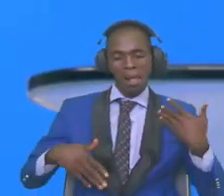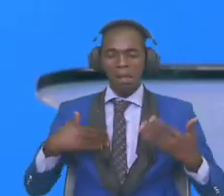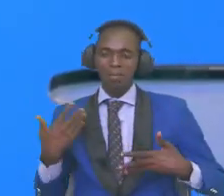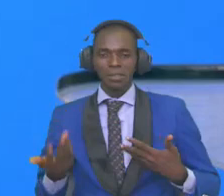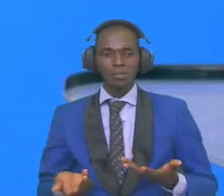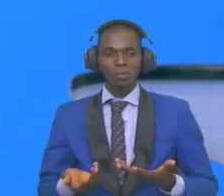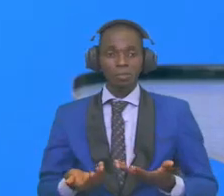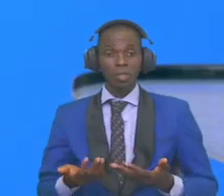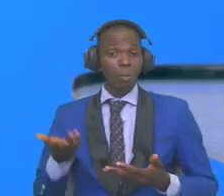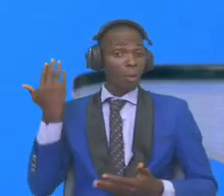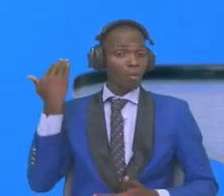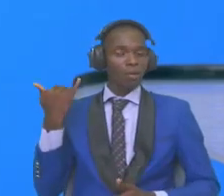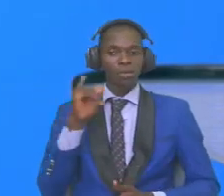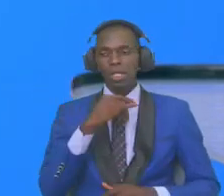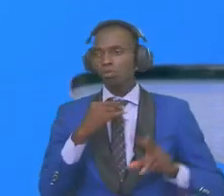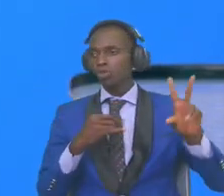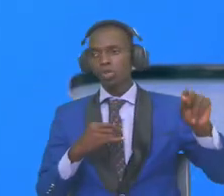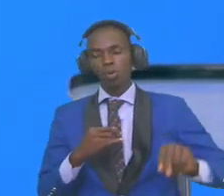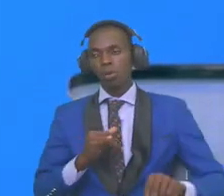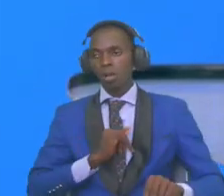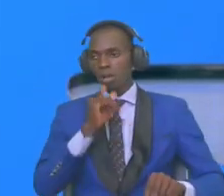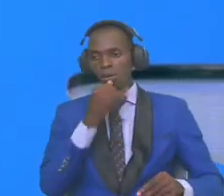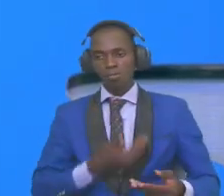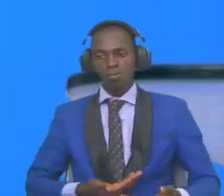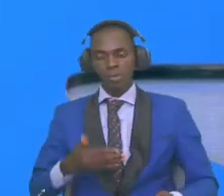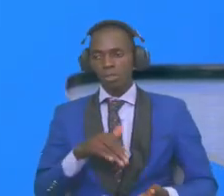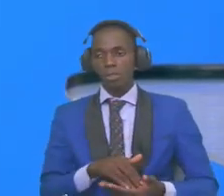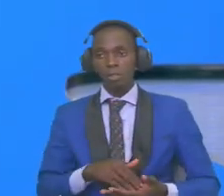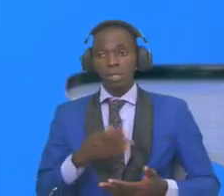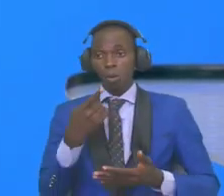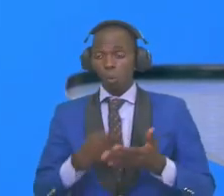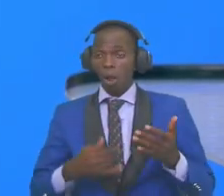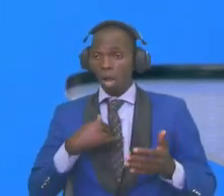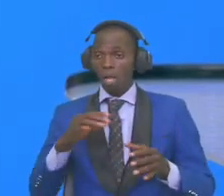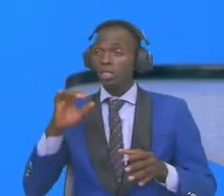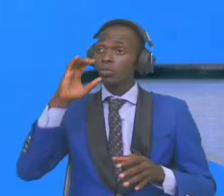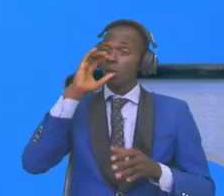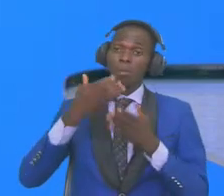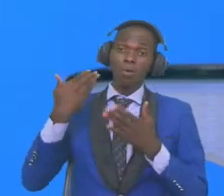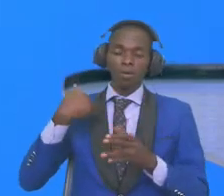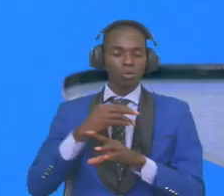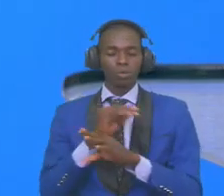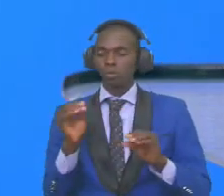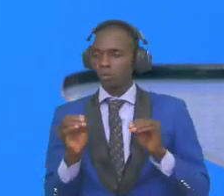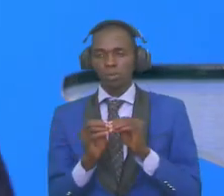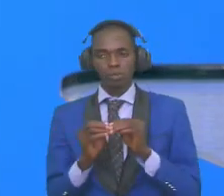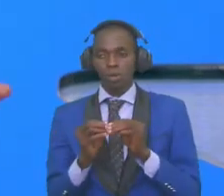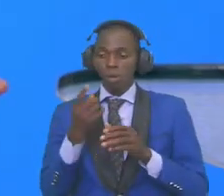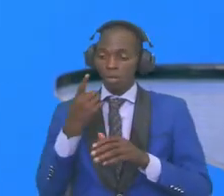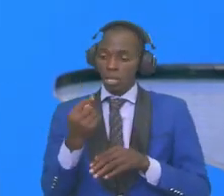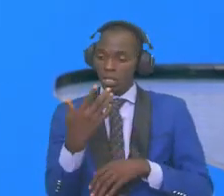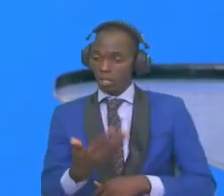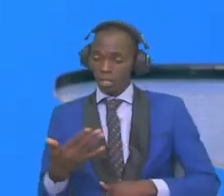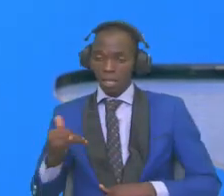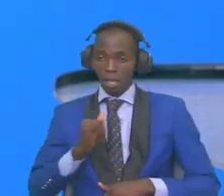earlier year, they said, no, I'm born again. The things I used to drink, I drink them no more. The